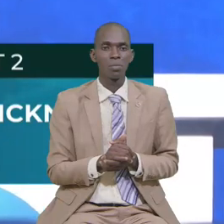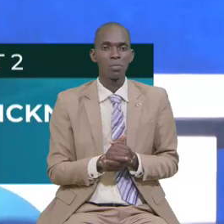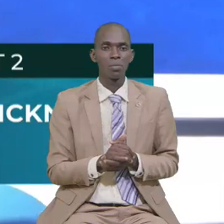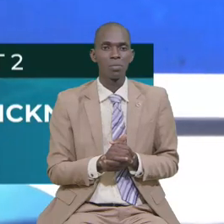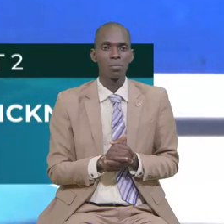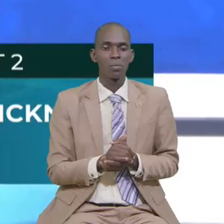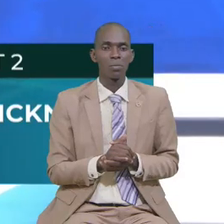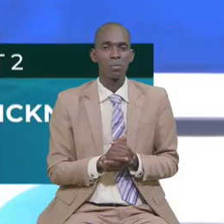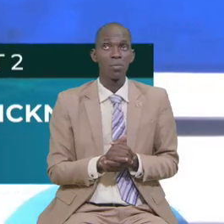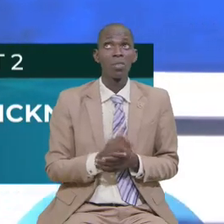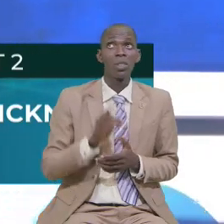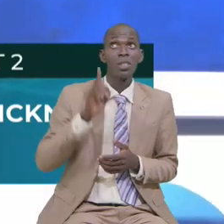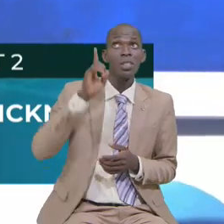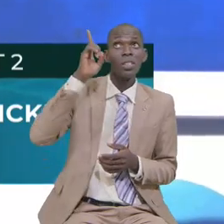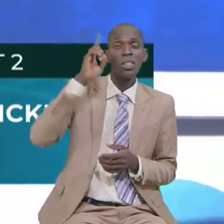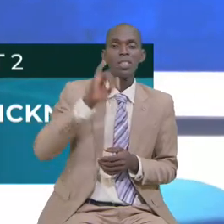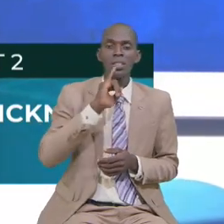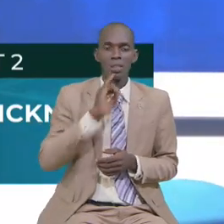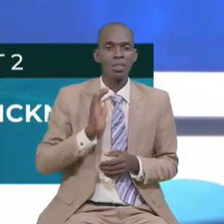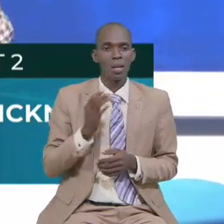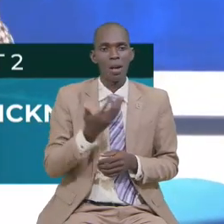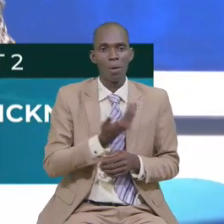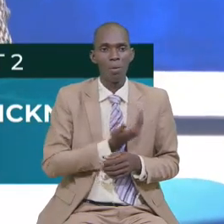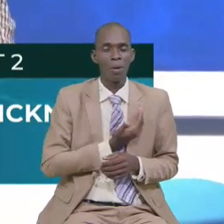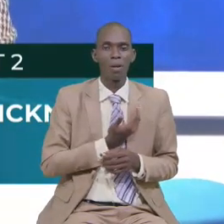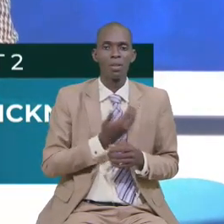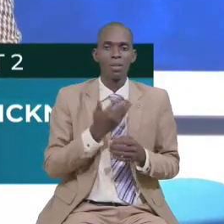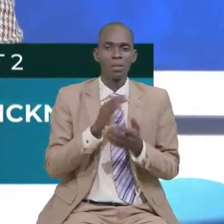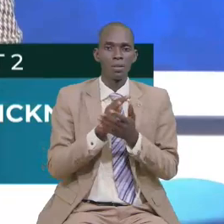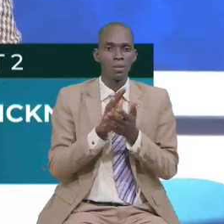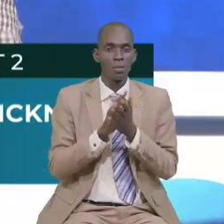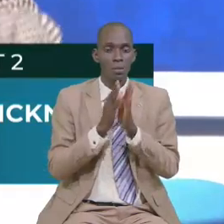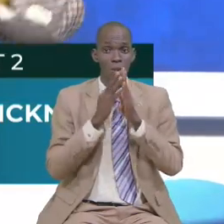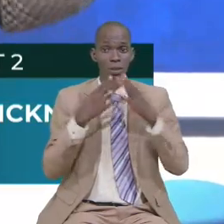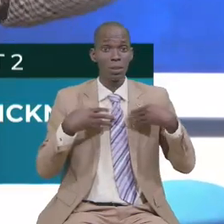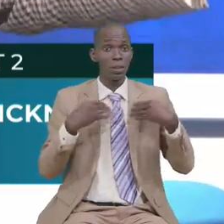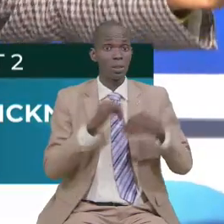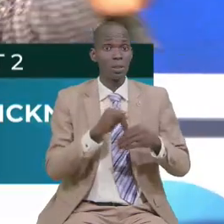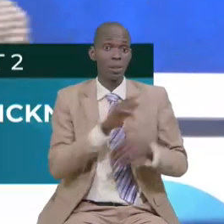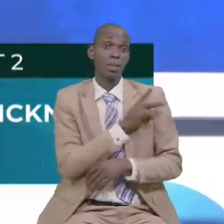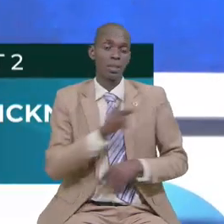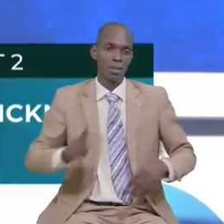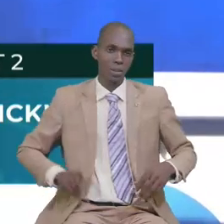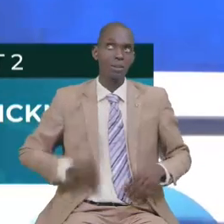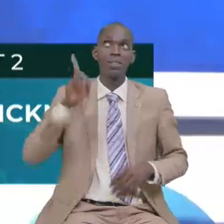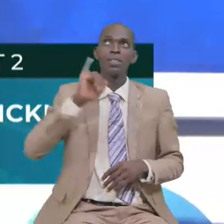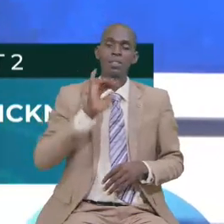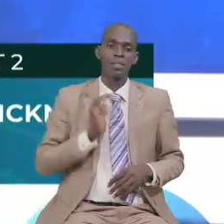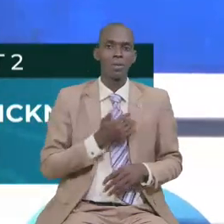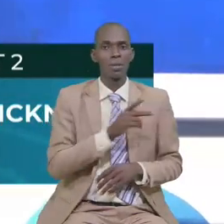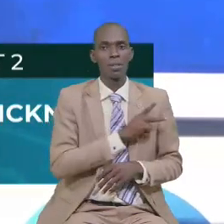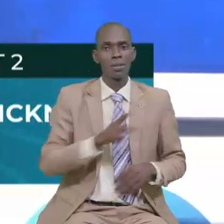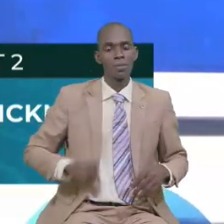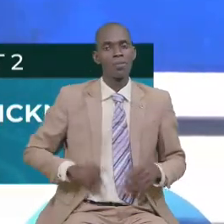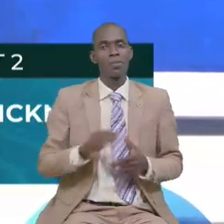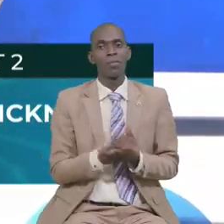He is our King. He's saying to forgive sin or to heal the sick, the same